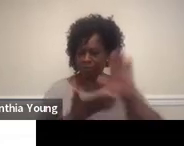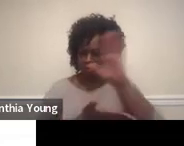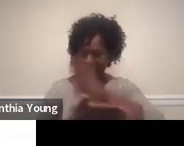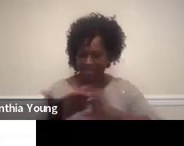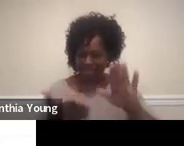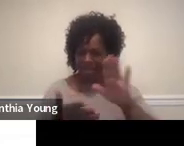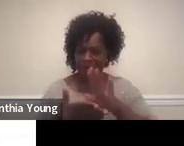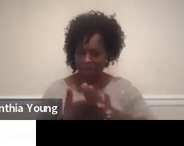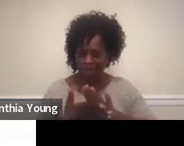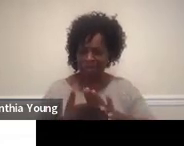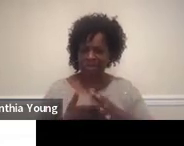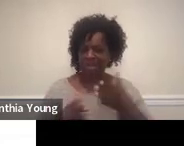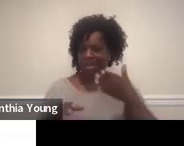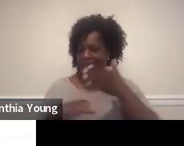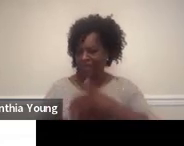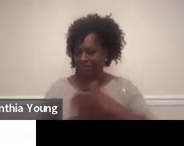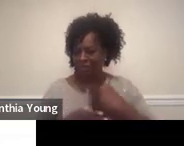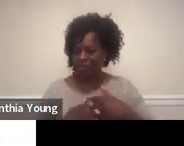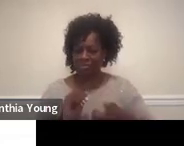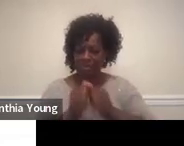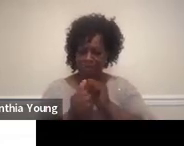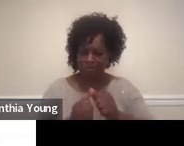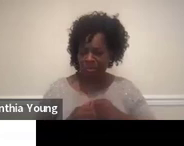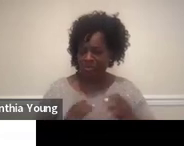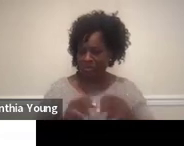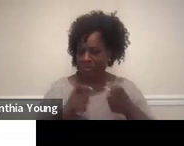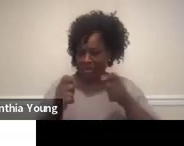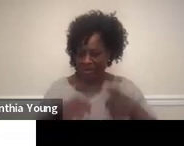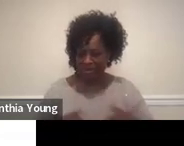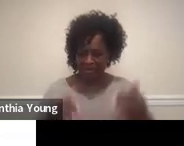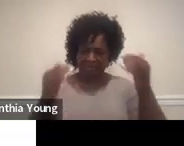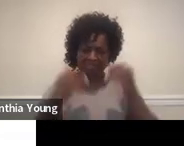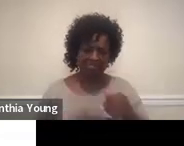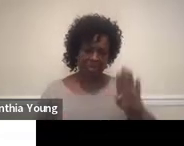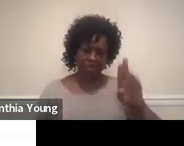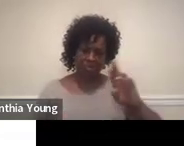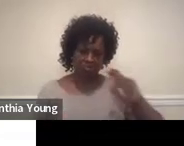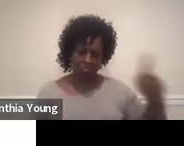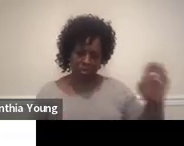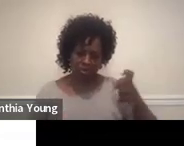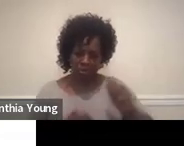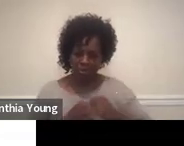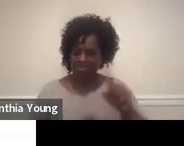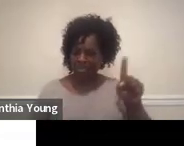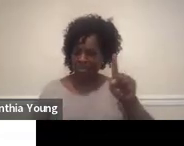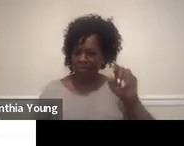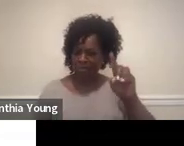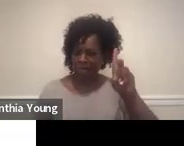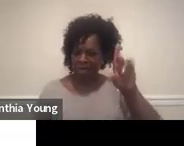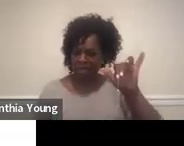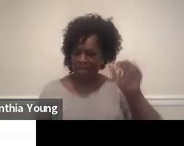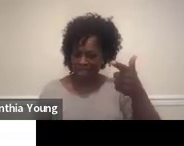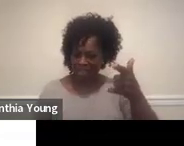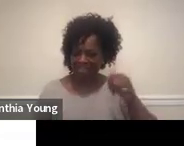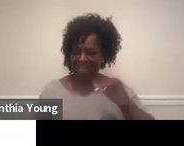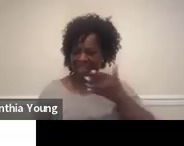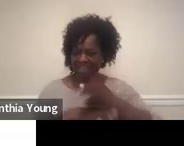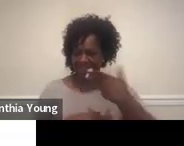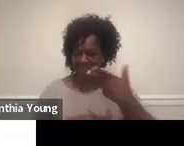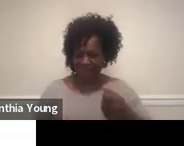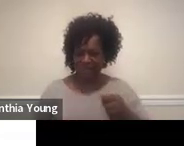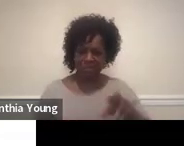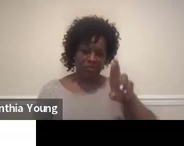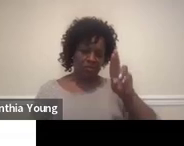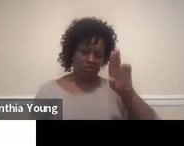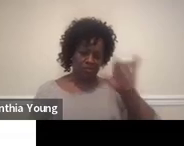graduation, Brooke will attend a post-secondary institution for marine biology or zoology. And after high school, Roy will